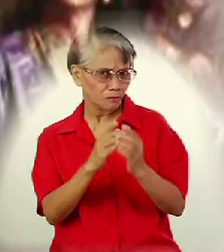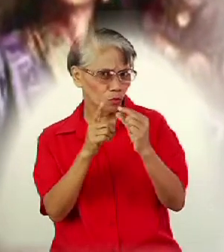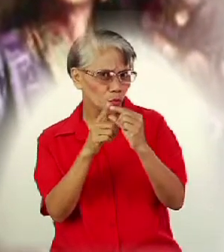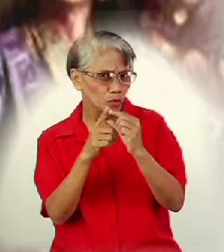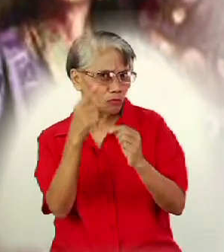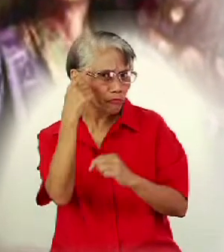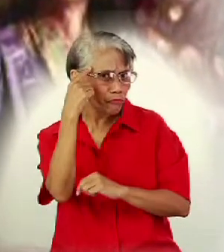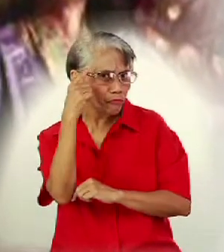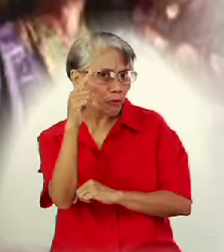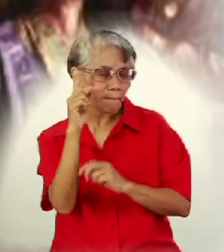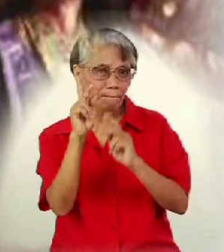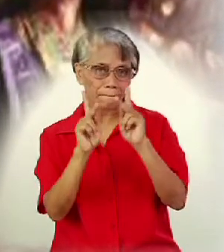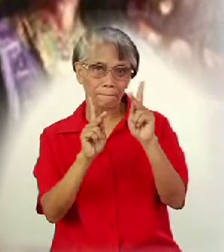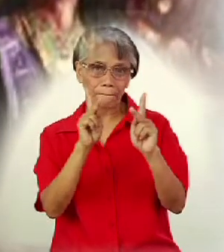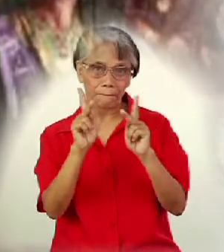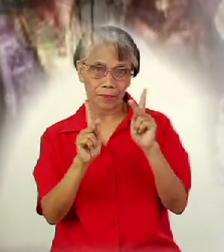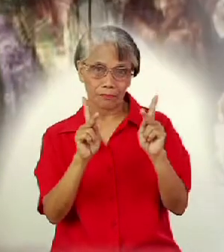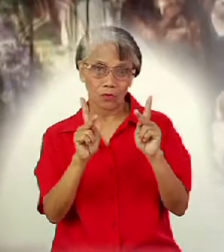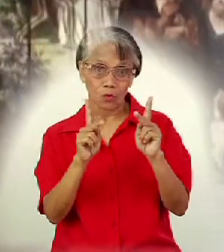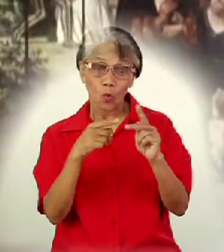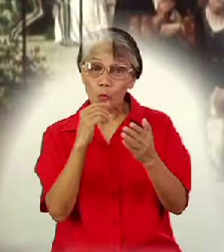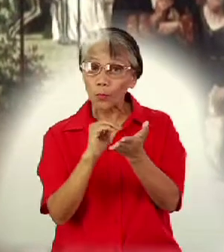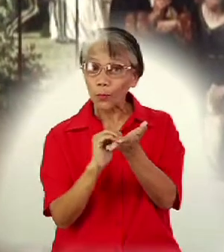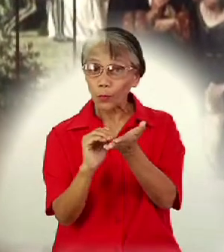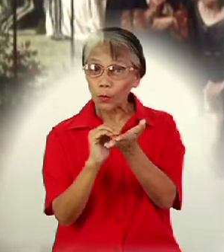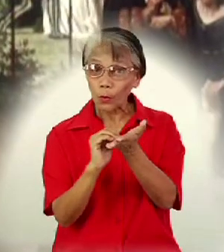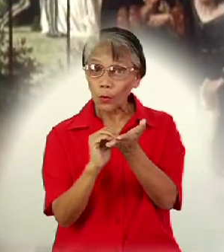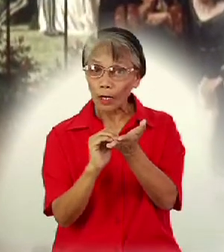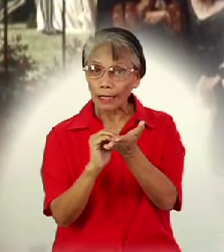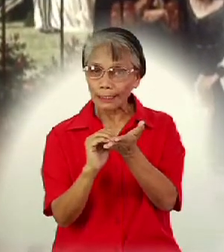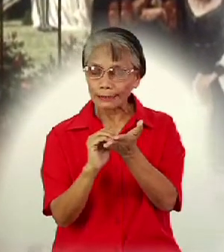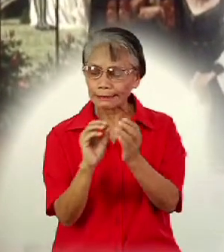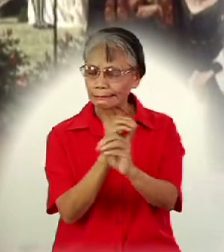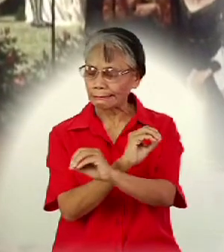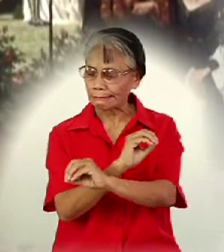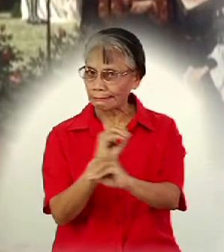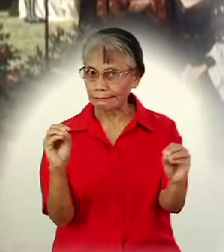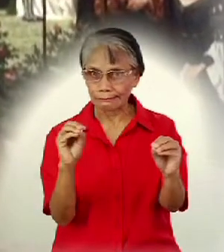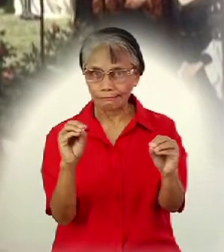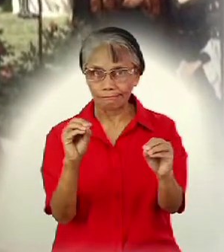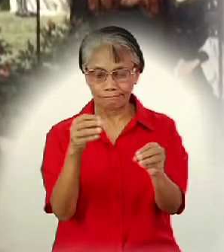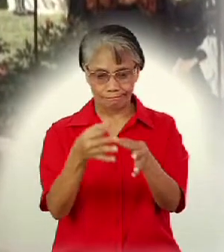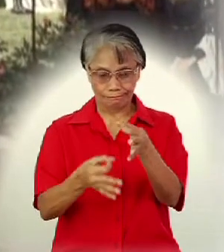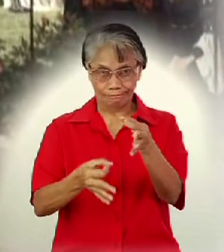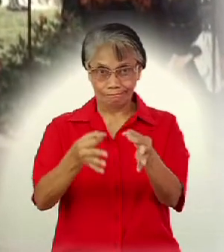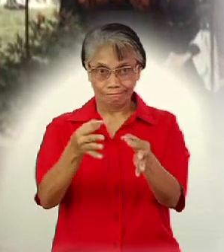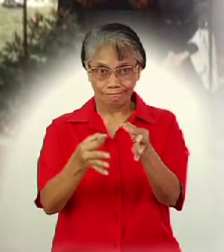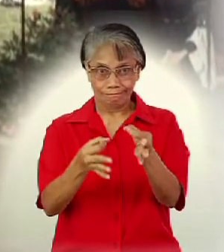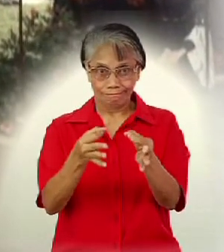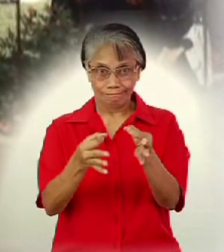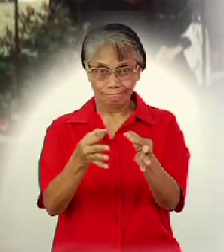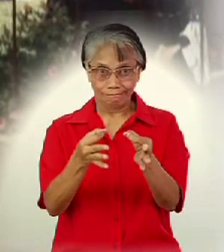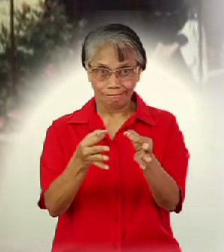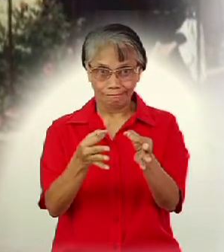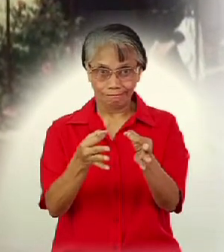for people who practiced injustice, fraud.